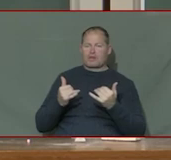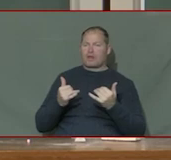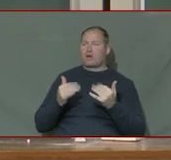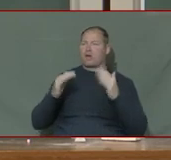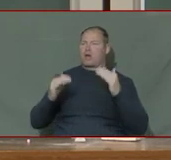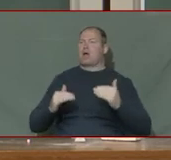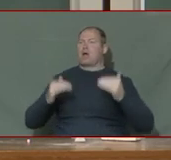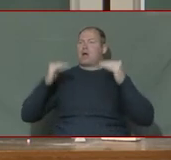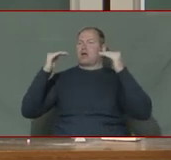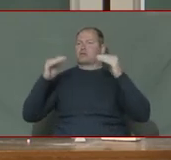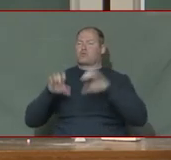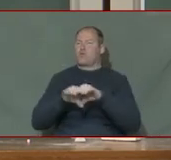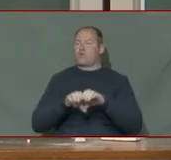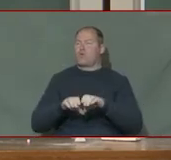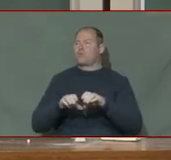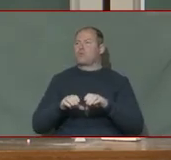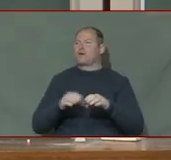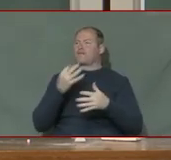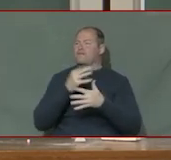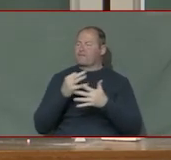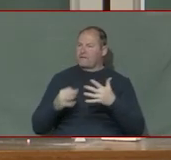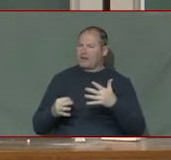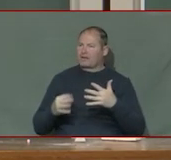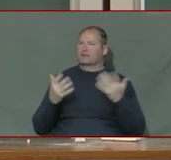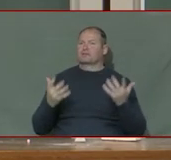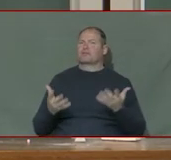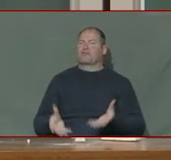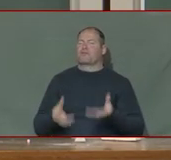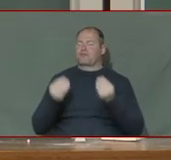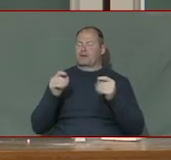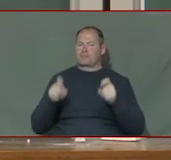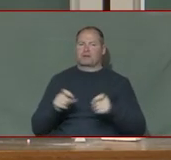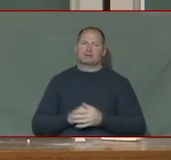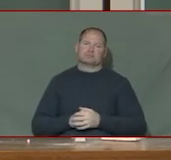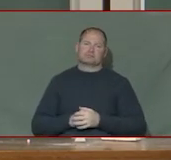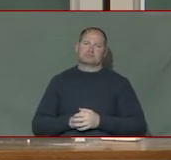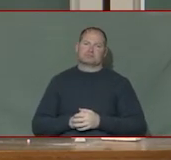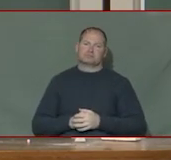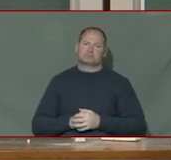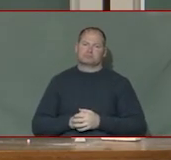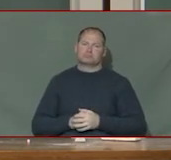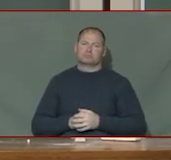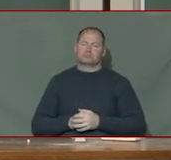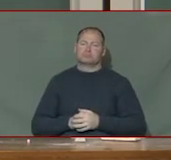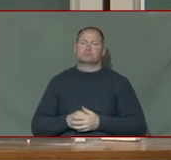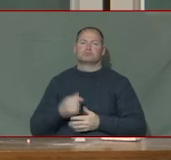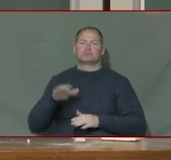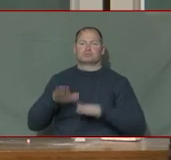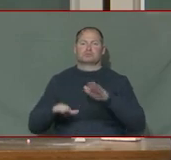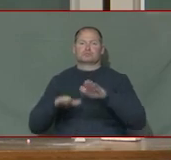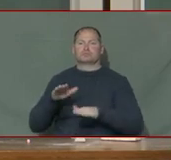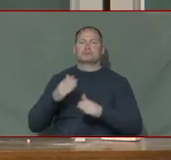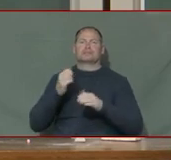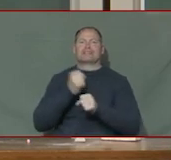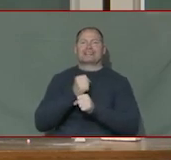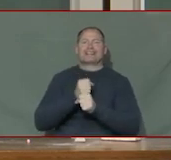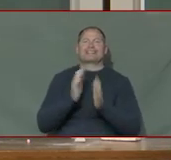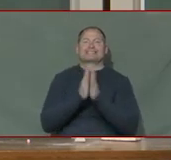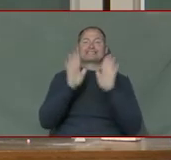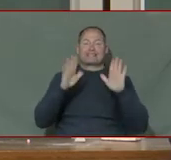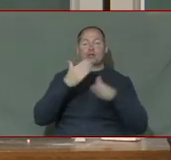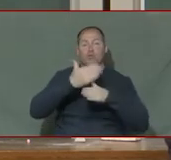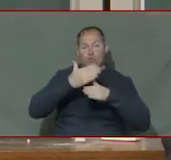the difference of two squares, the trinomial, or the sum and difference of two cubes. Is that clear? Those are the steps, grade 10 work of how